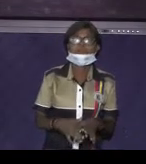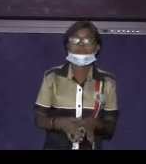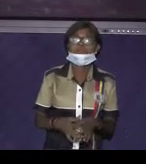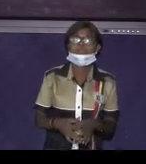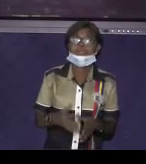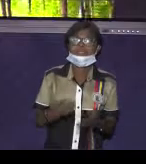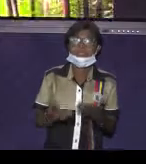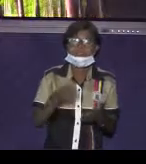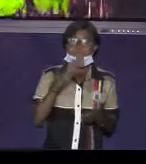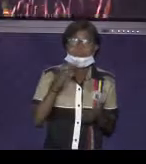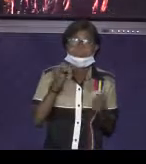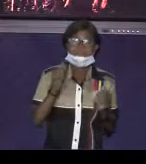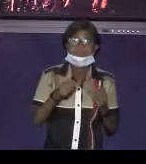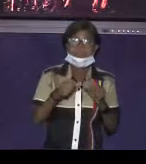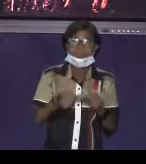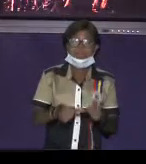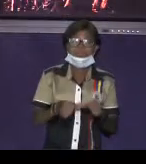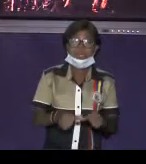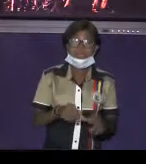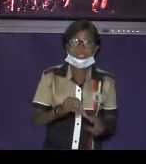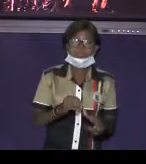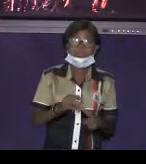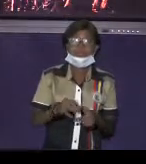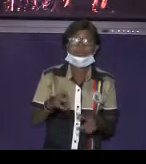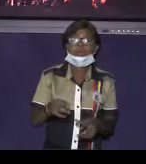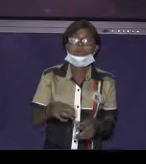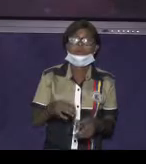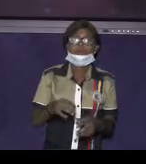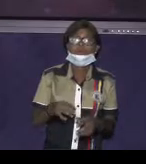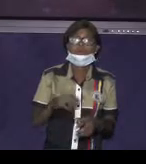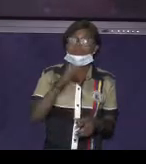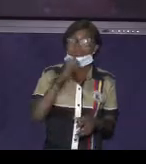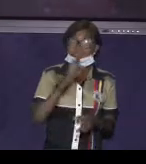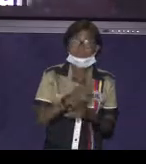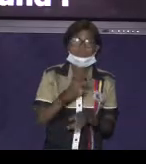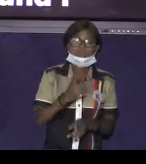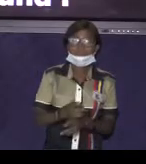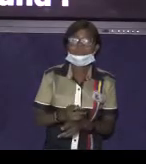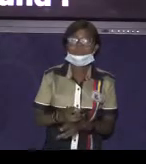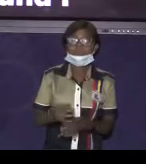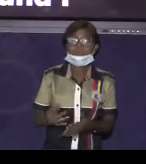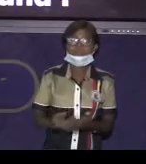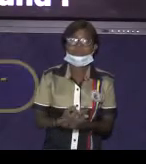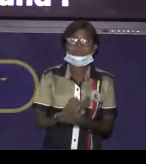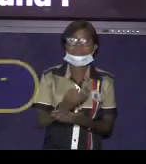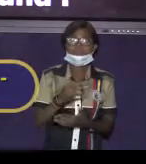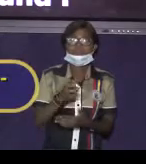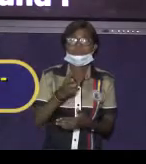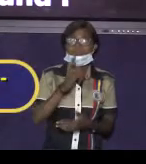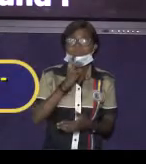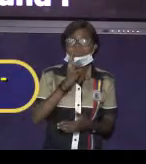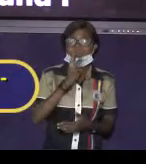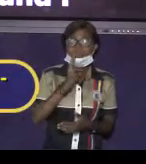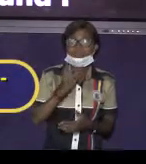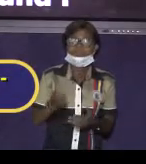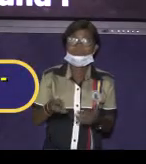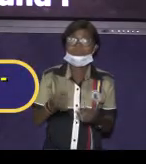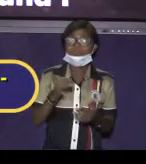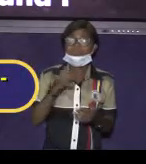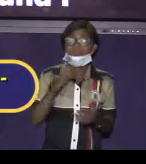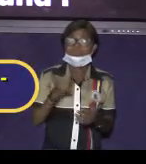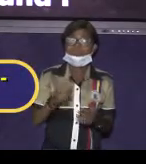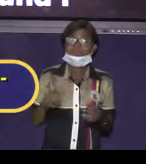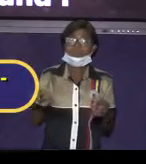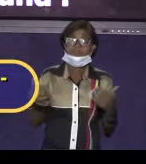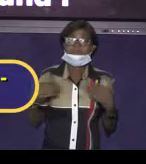permanent, irregular, or seasonal condition there. This is just example of swamp. Now, freshwater swamp forests have